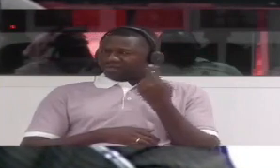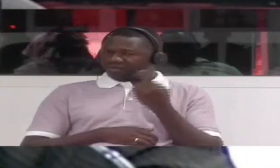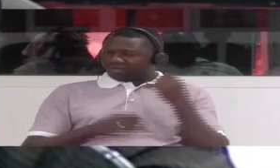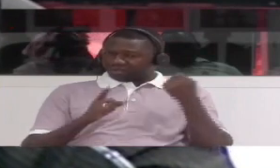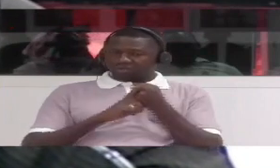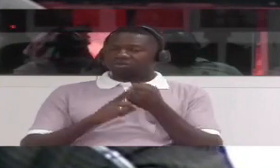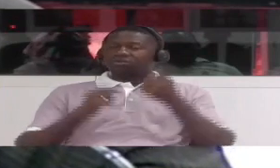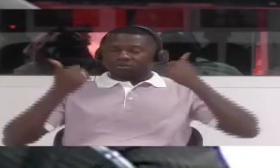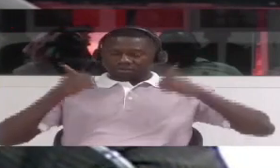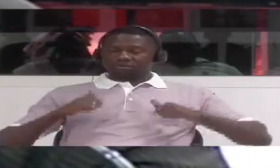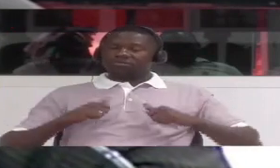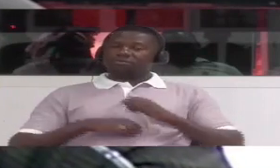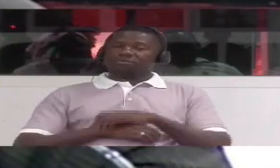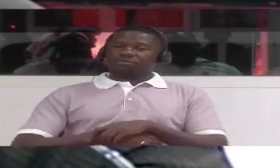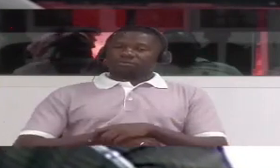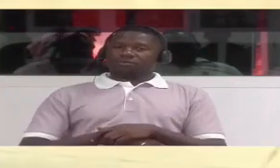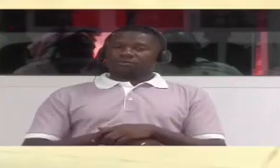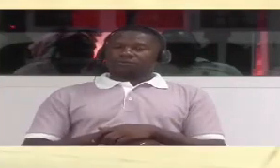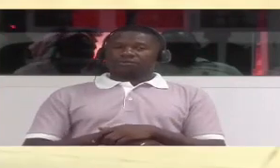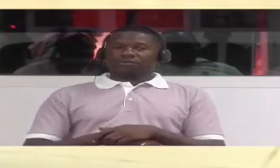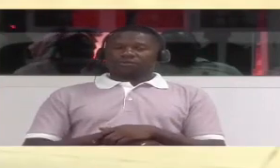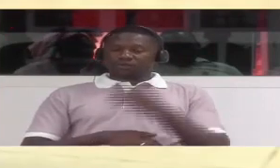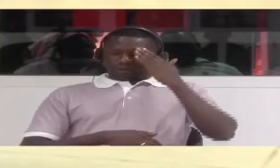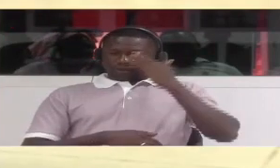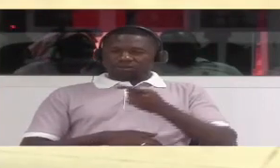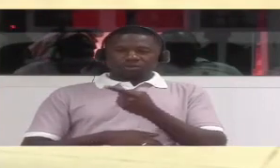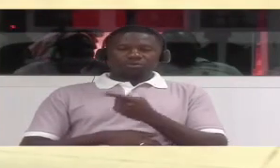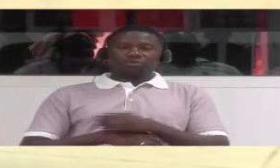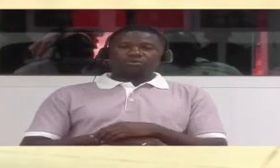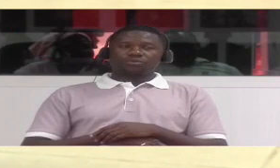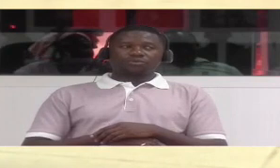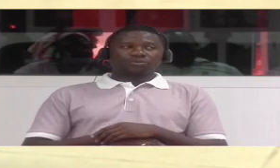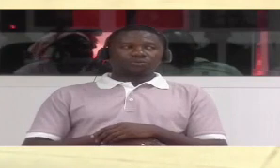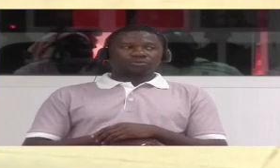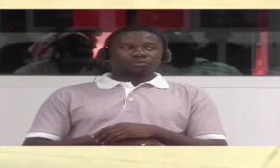happened. Yeah. Thank you.